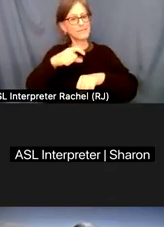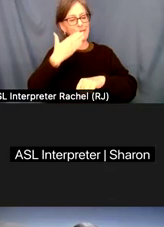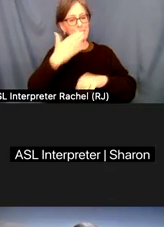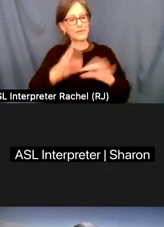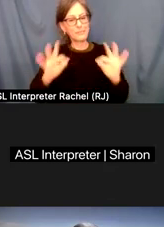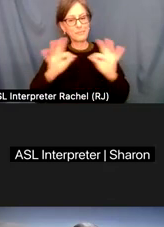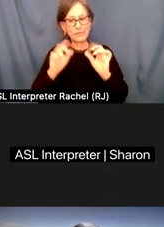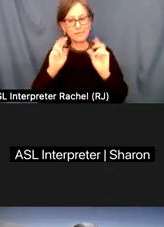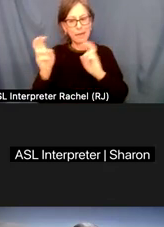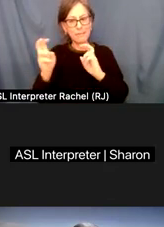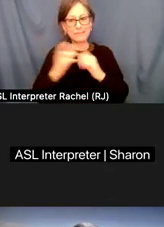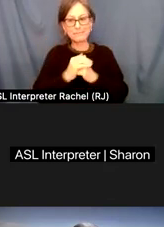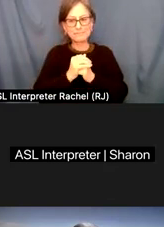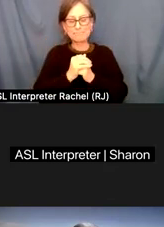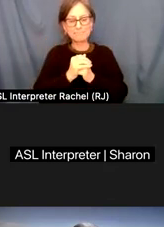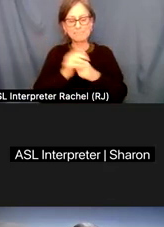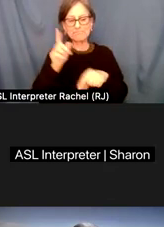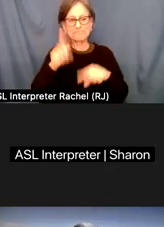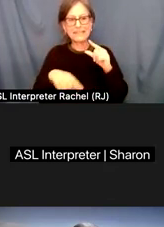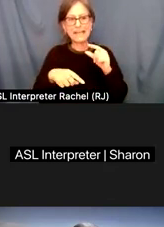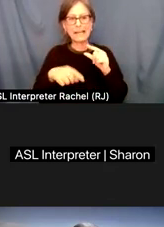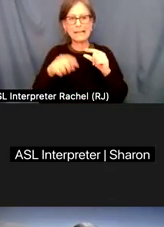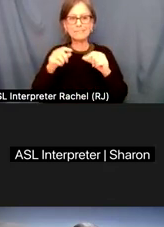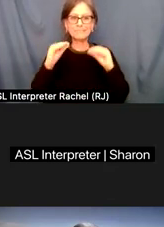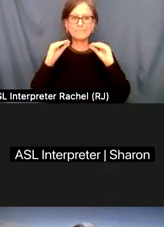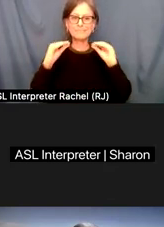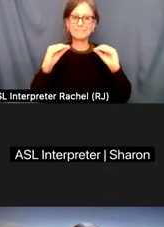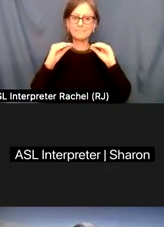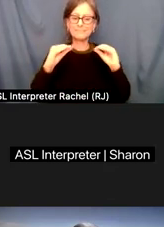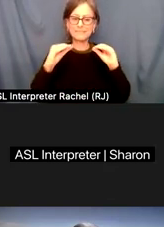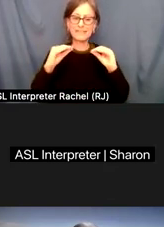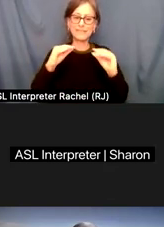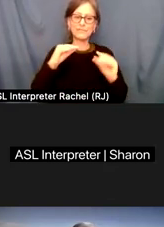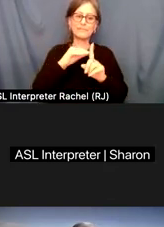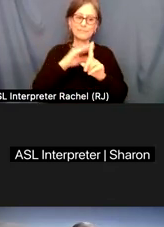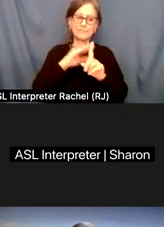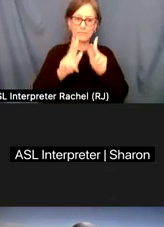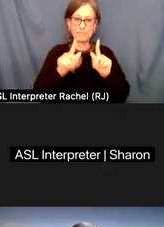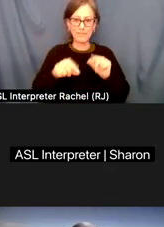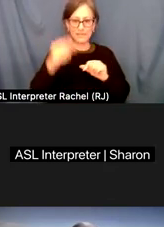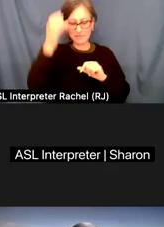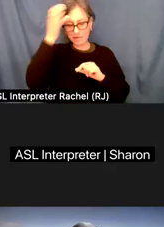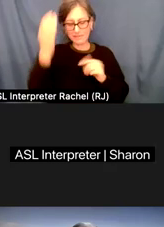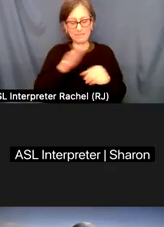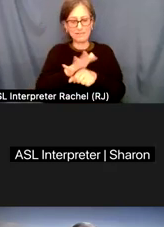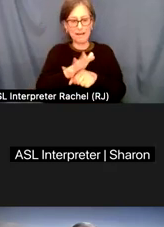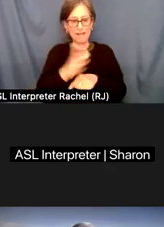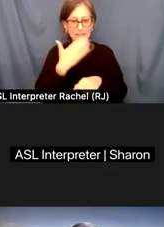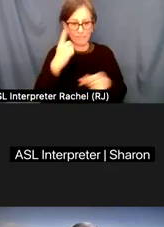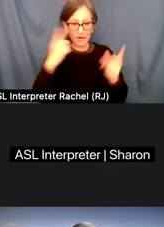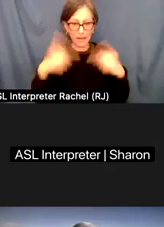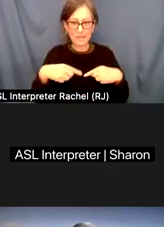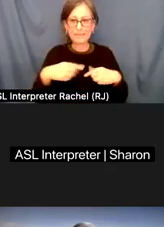topic. I don't think we can cover this enough for those of us living in earthquake country. So thank you for being here today.